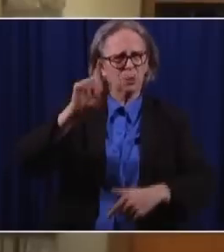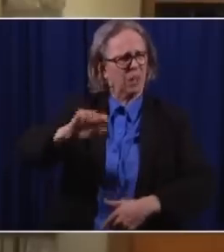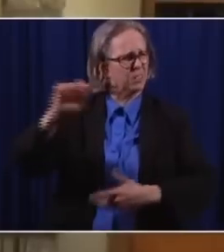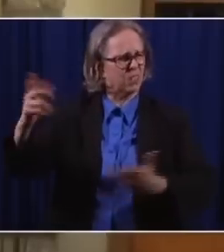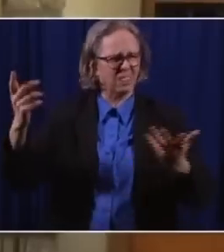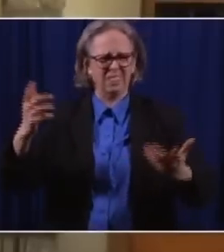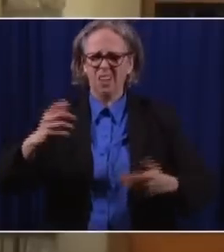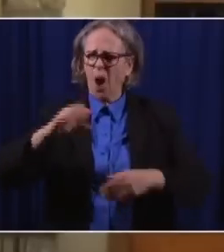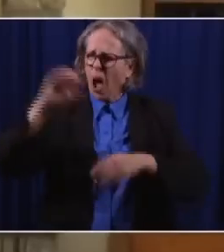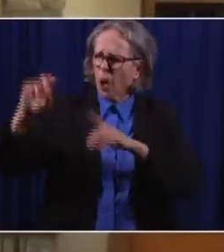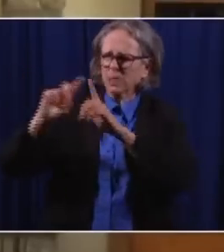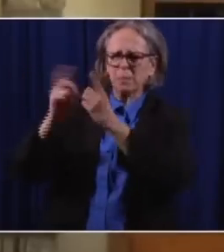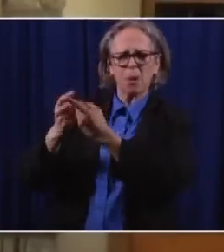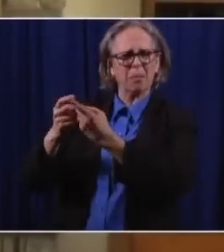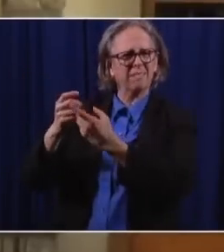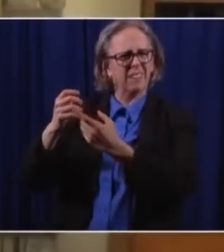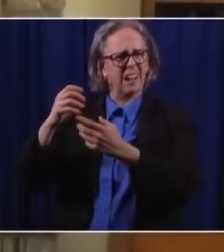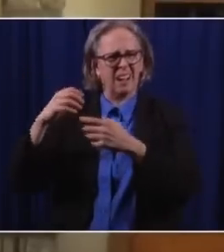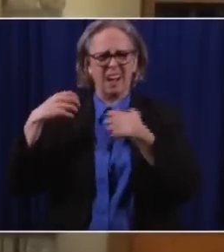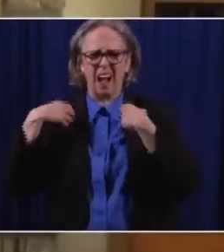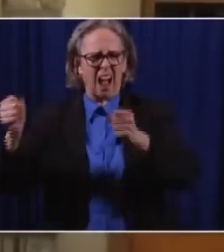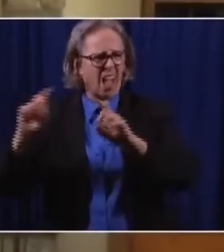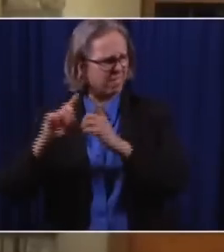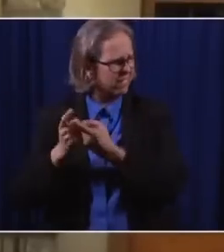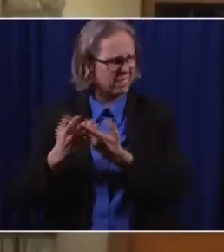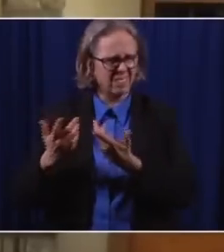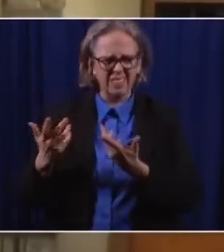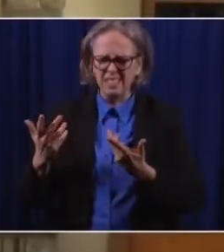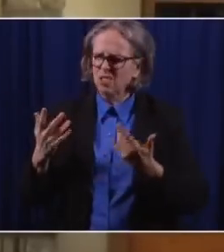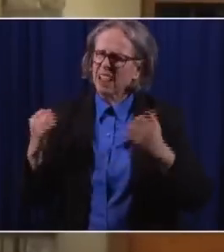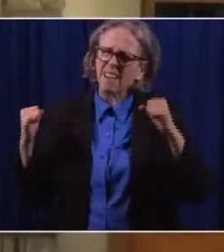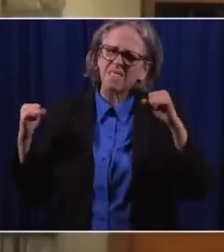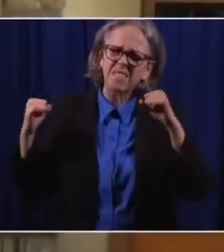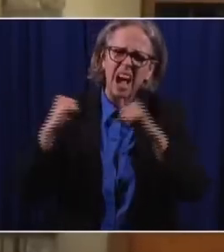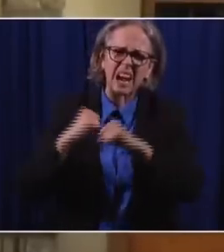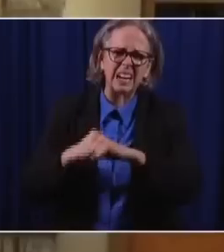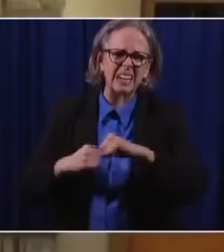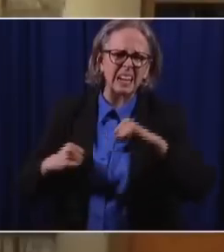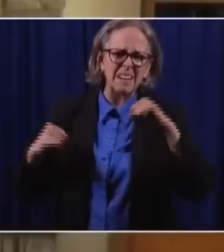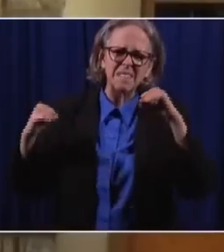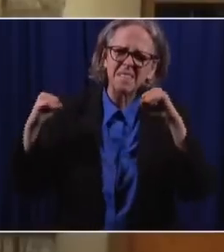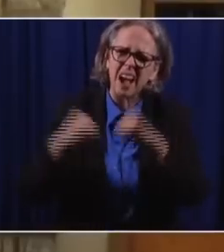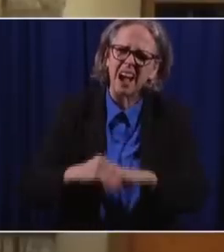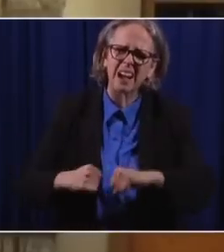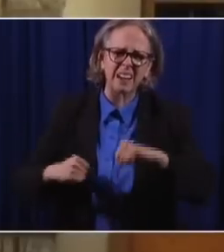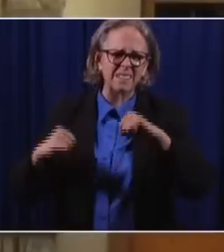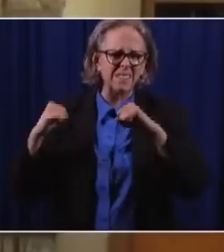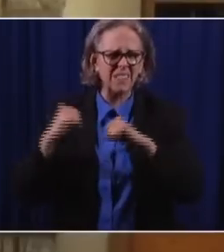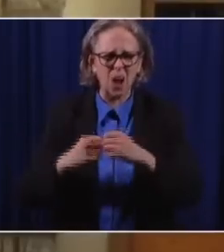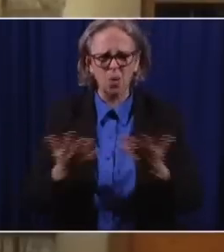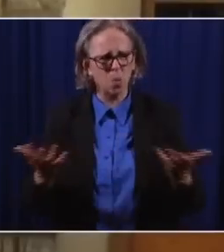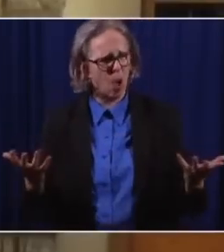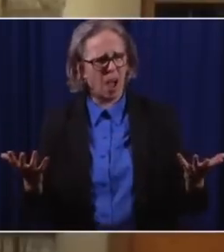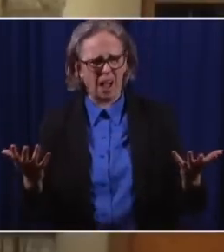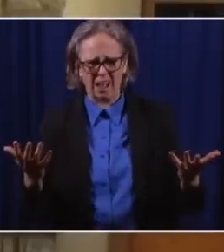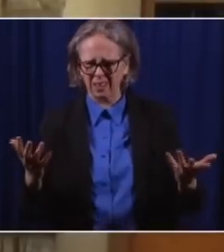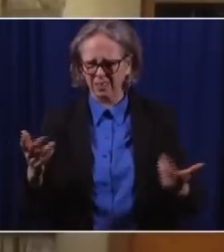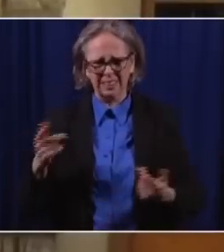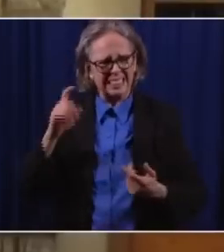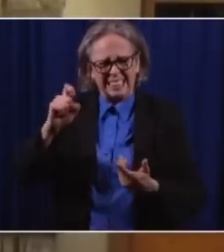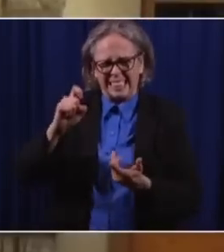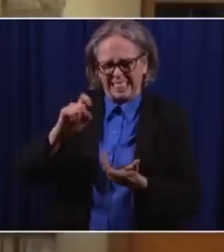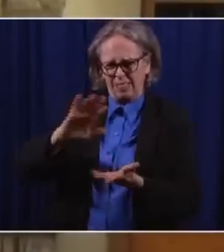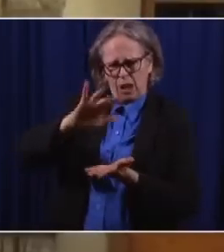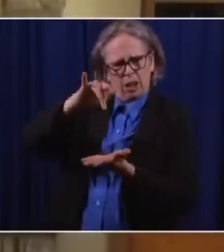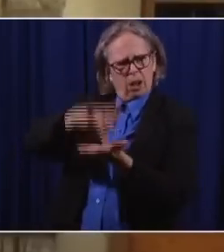level, it's equally essential that we continue to support the department's core mission and work and provide the necessary